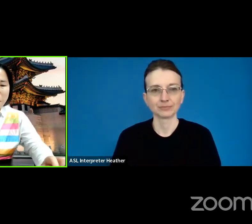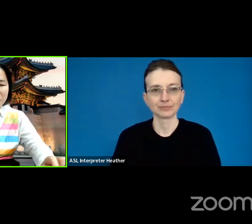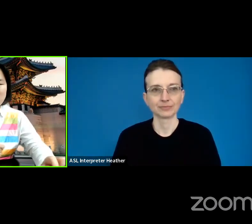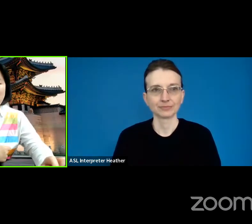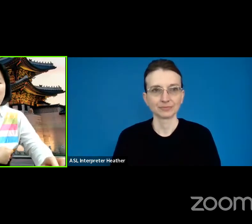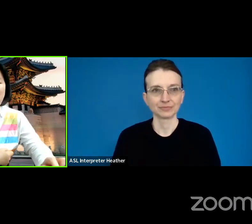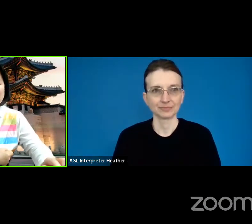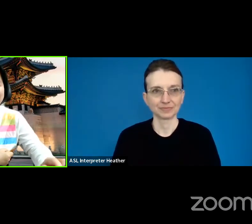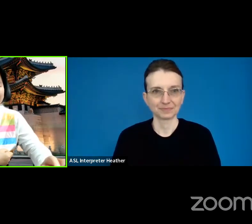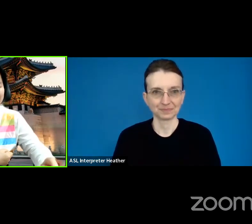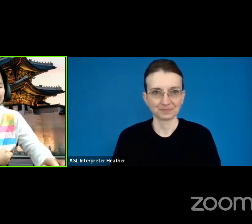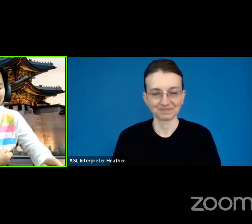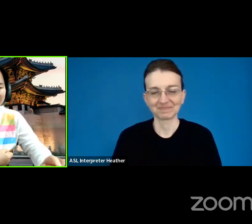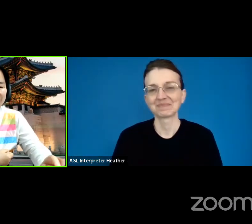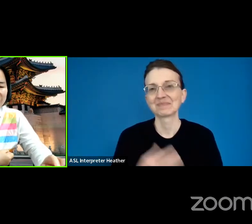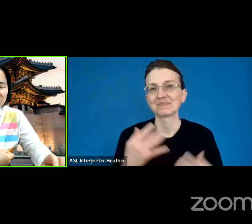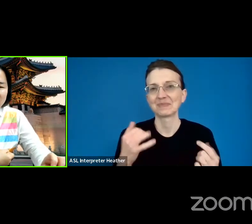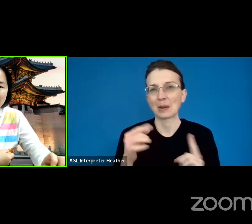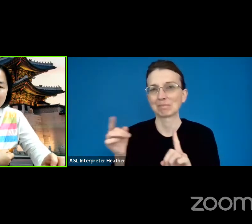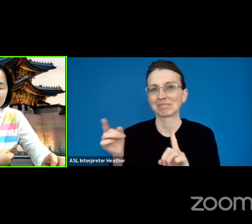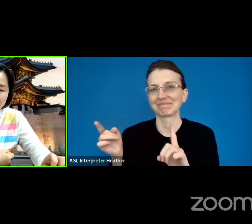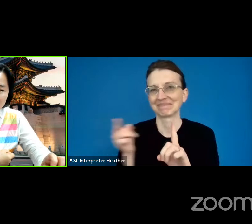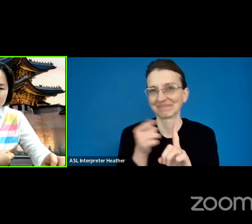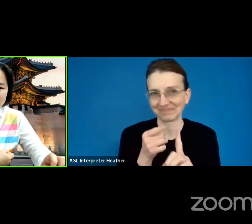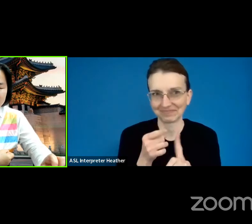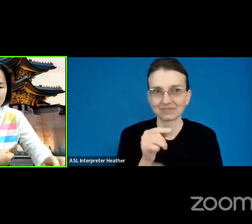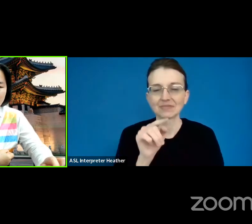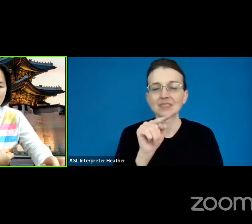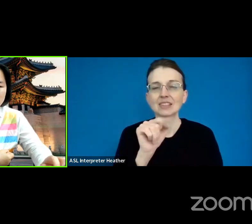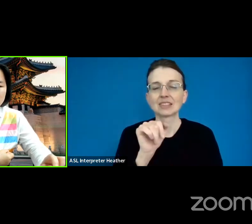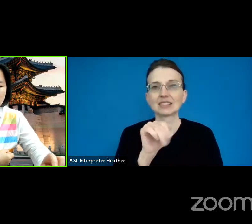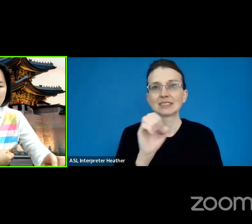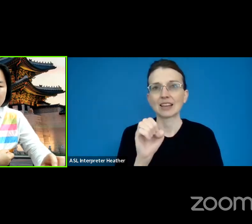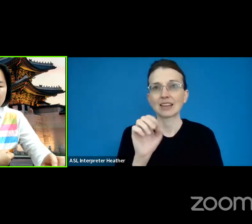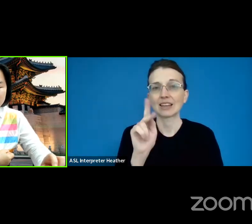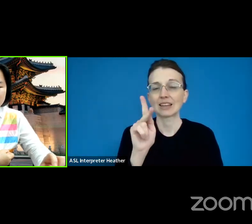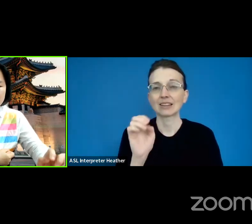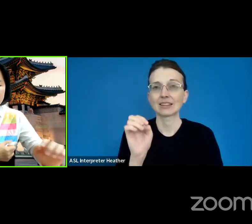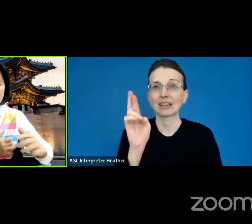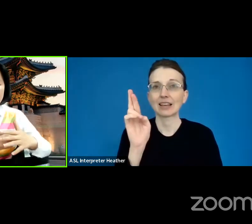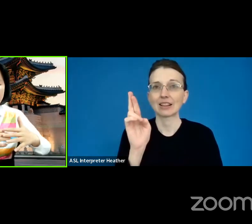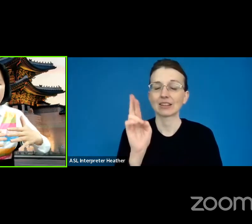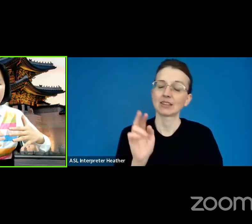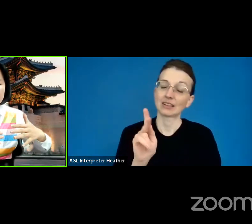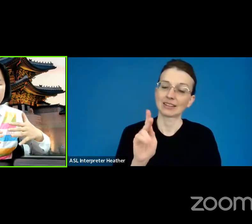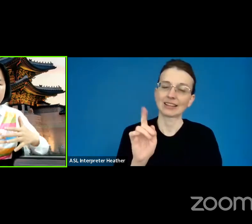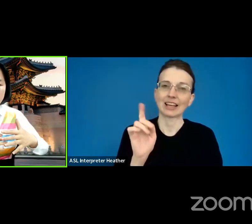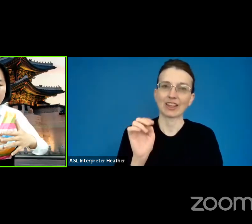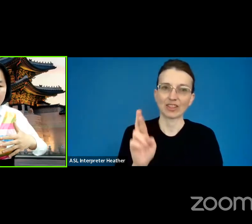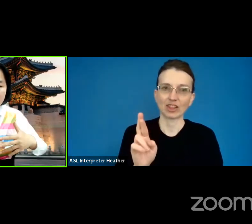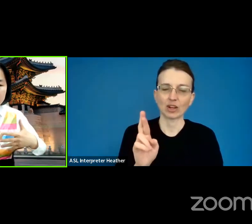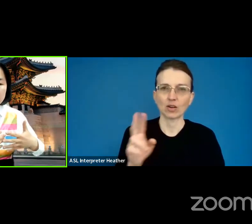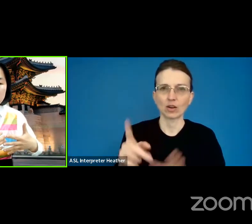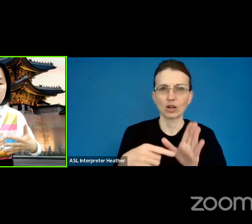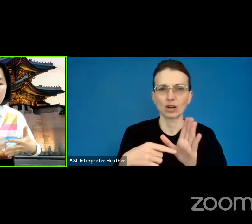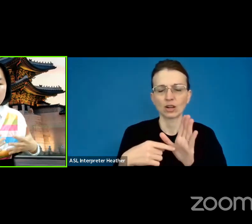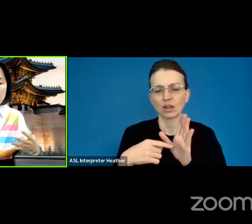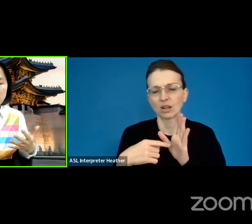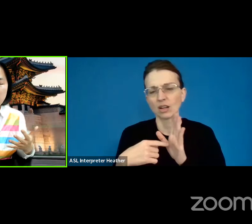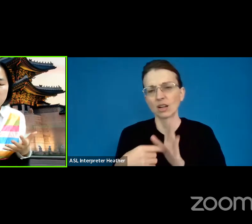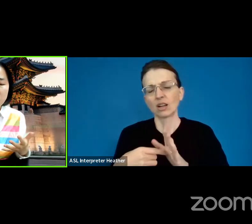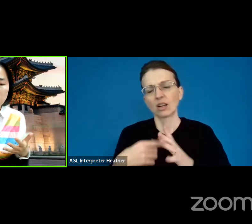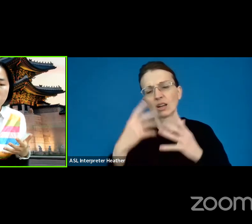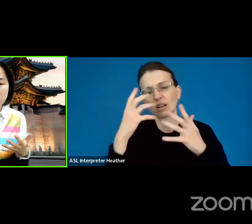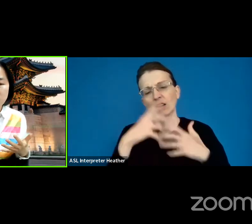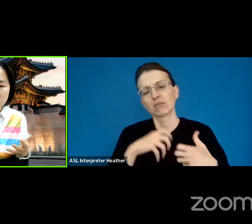Let's get back to the point. Ted Keller also regards the dark and painful parts